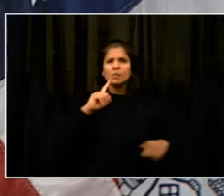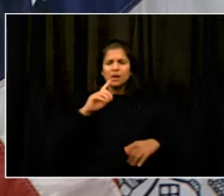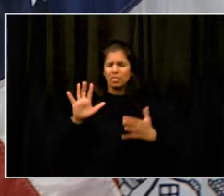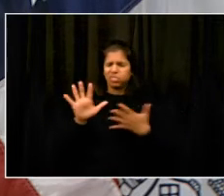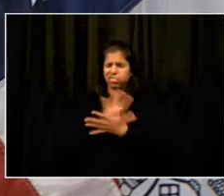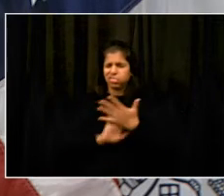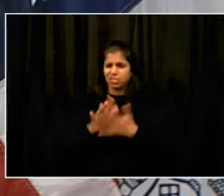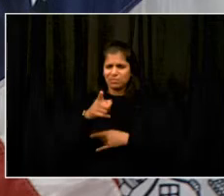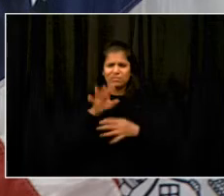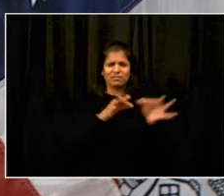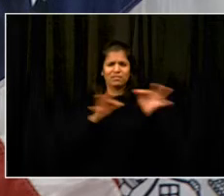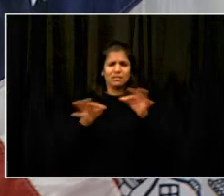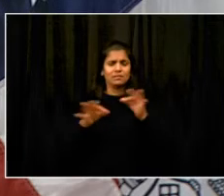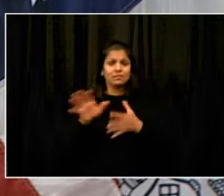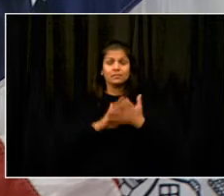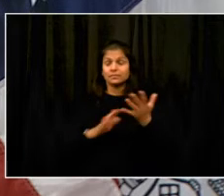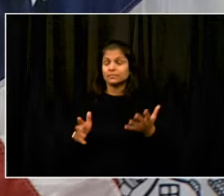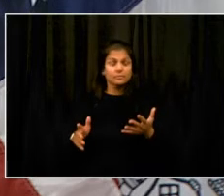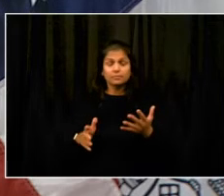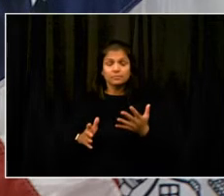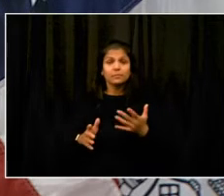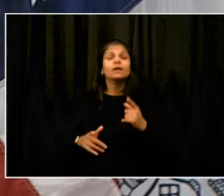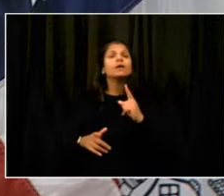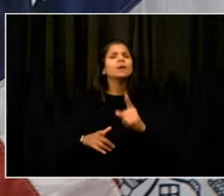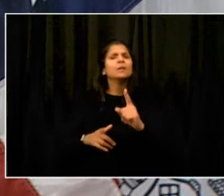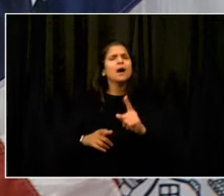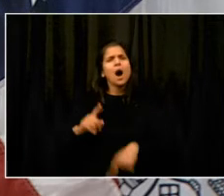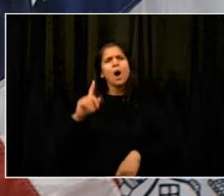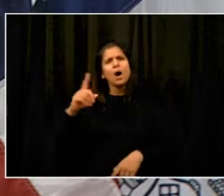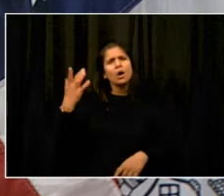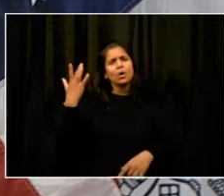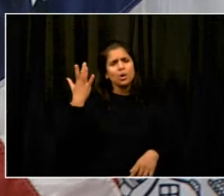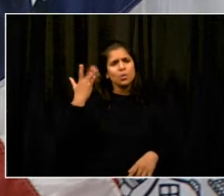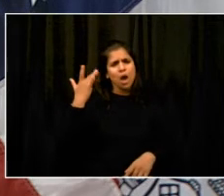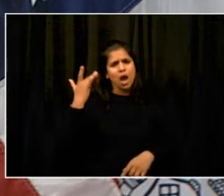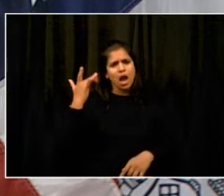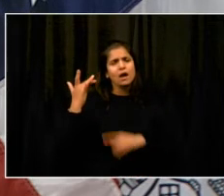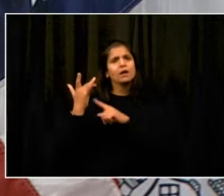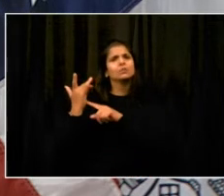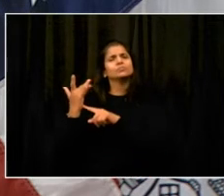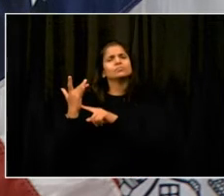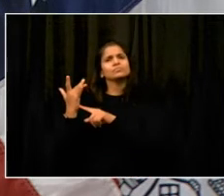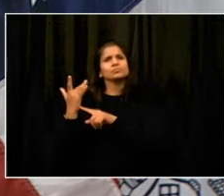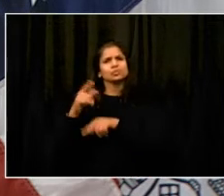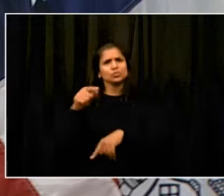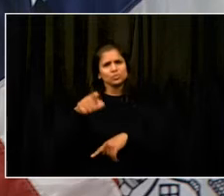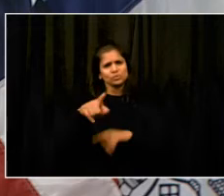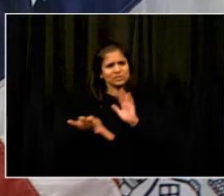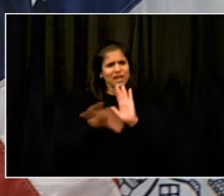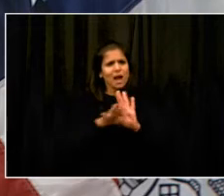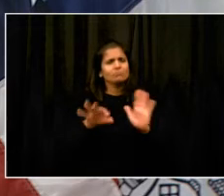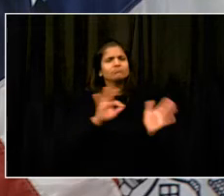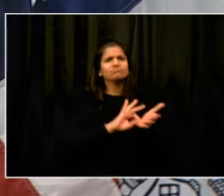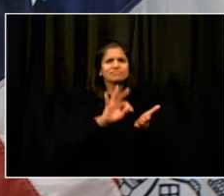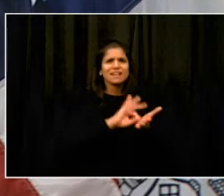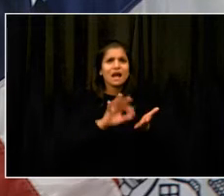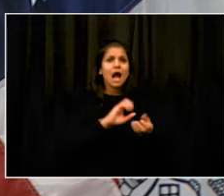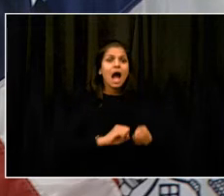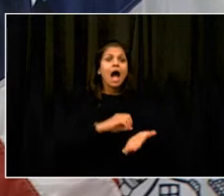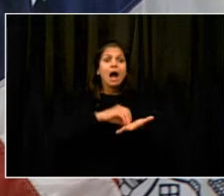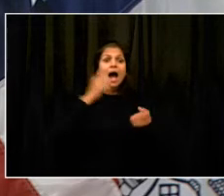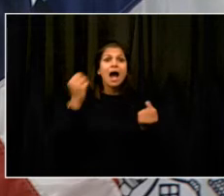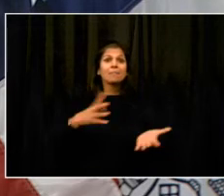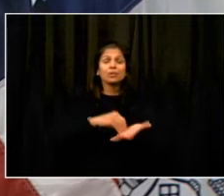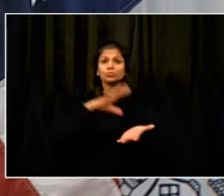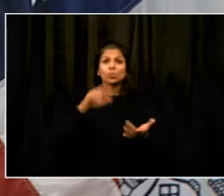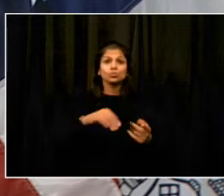why does the number of kids who don't show up have any